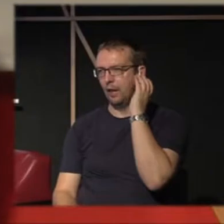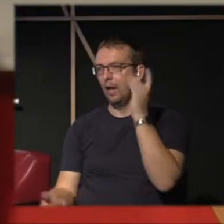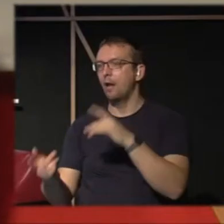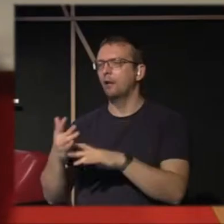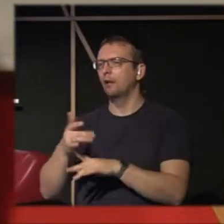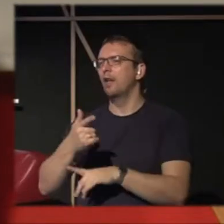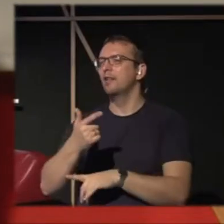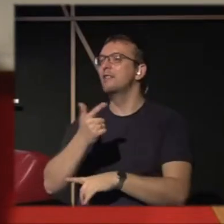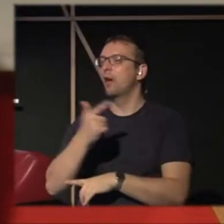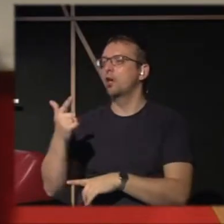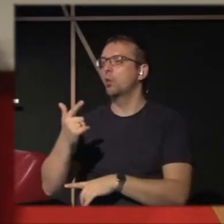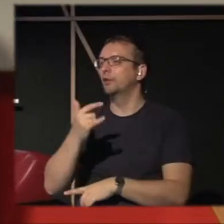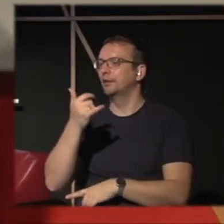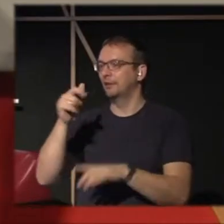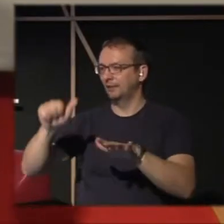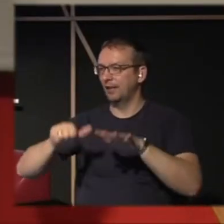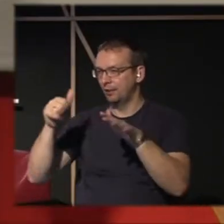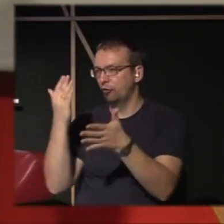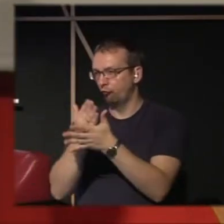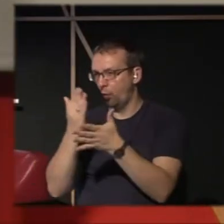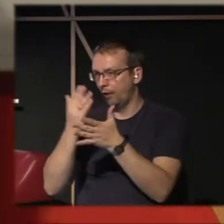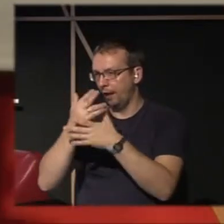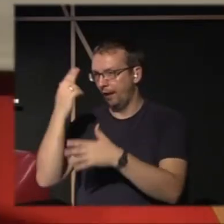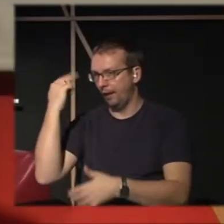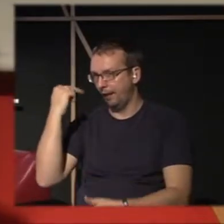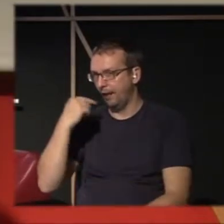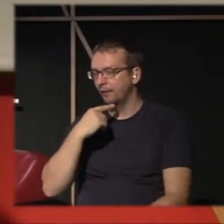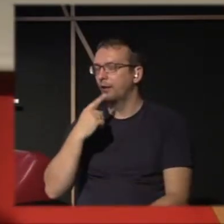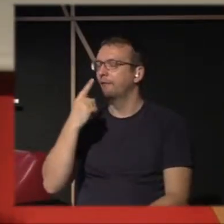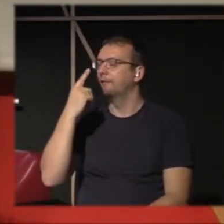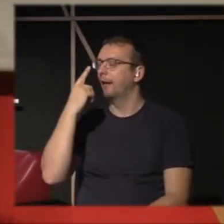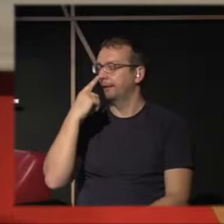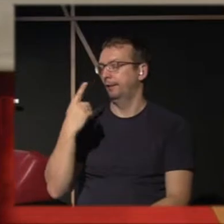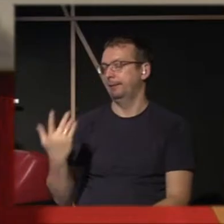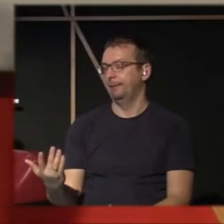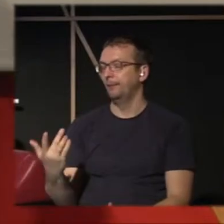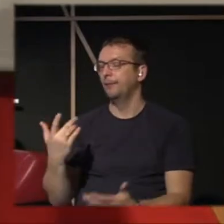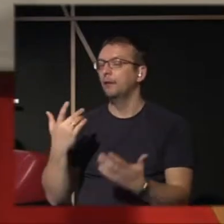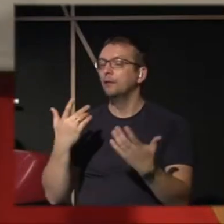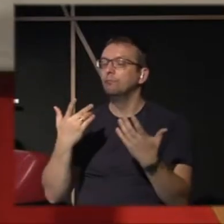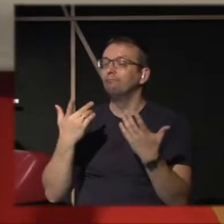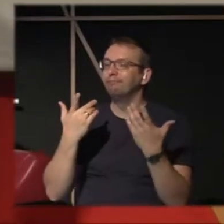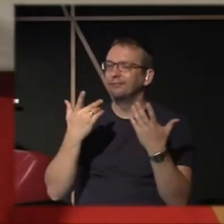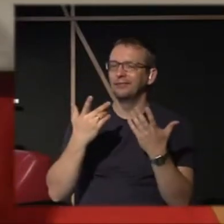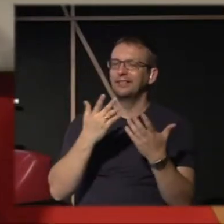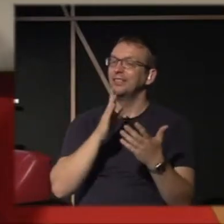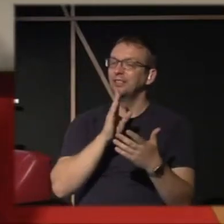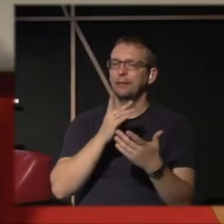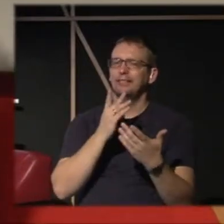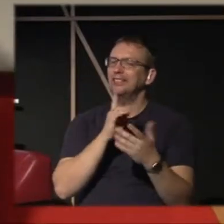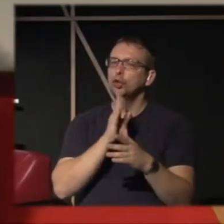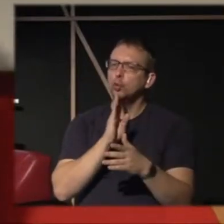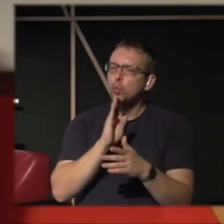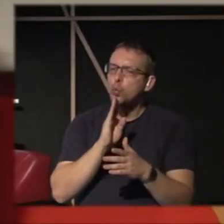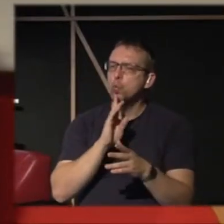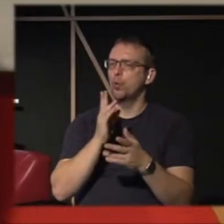in wheelchairs ended up only seeing the back of fellow supporters who